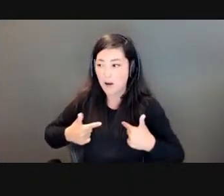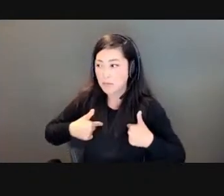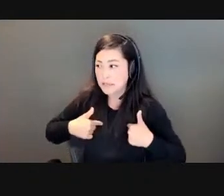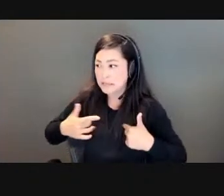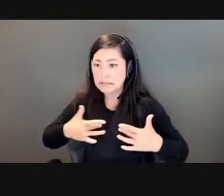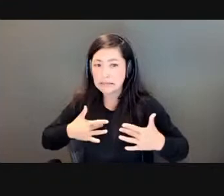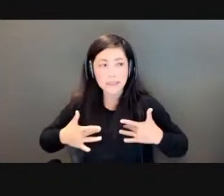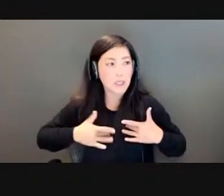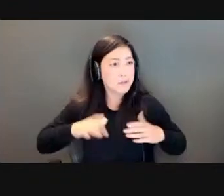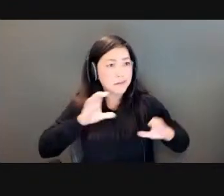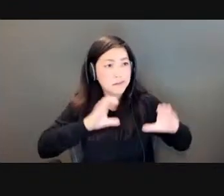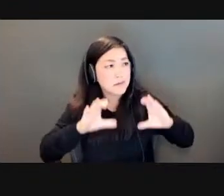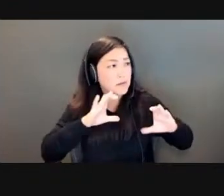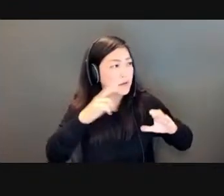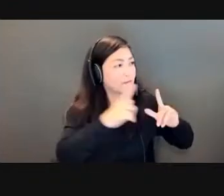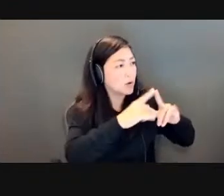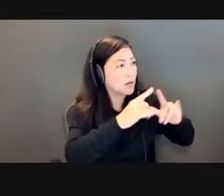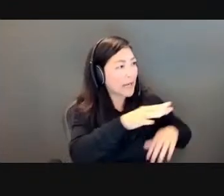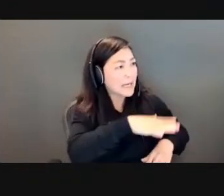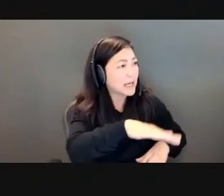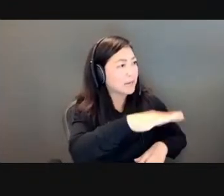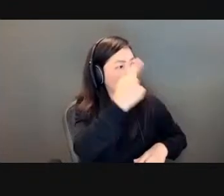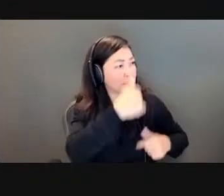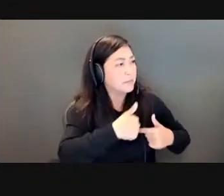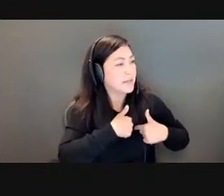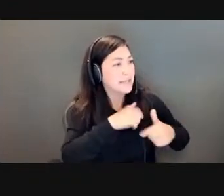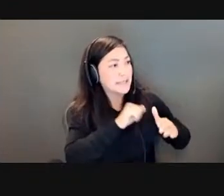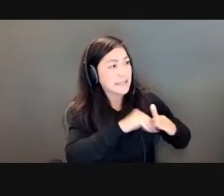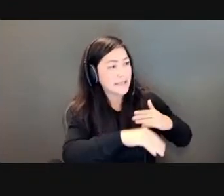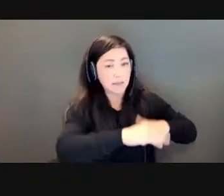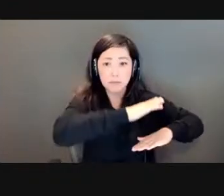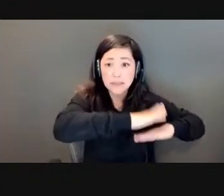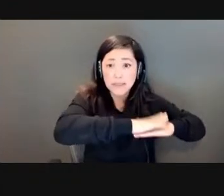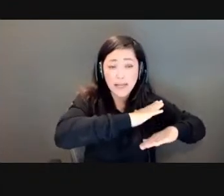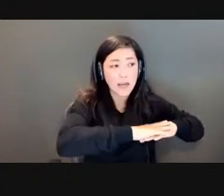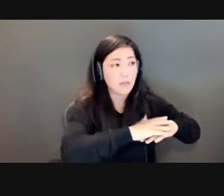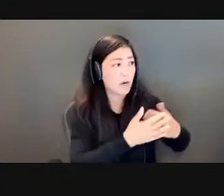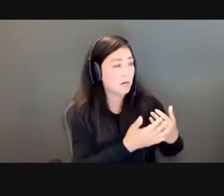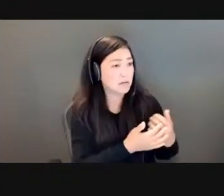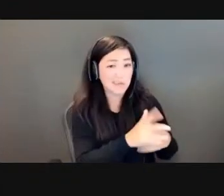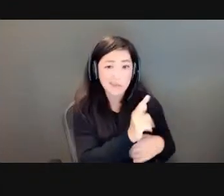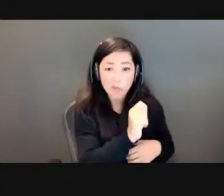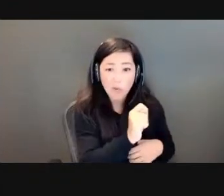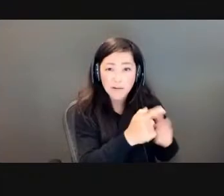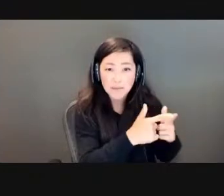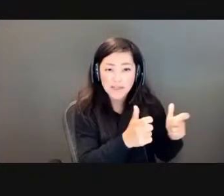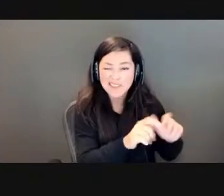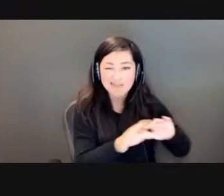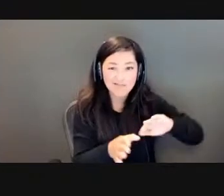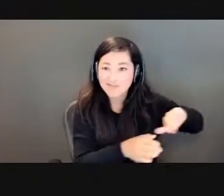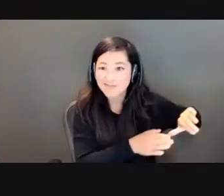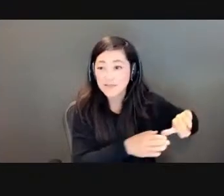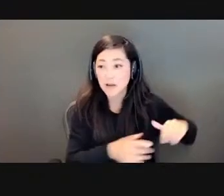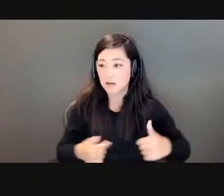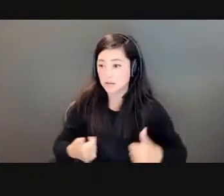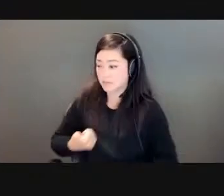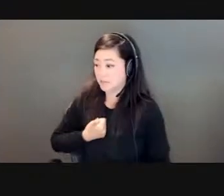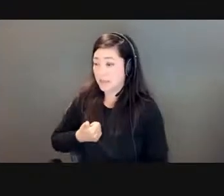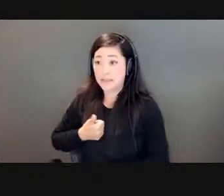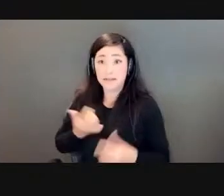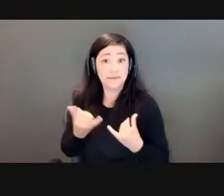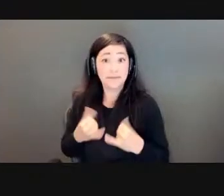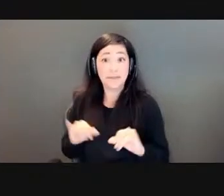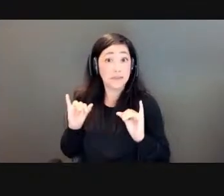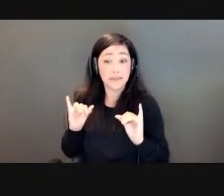and rely on a campground to have accessible picnic tables or washrooms. I am completely self-reliant,